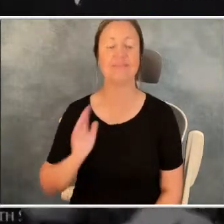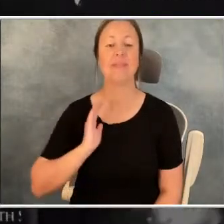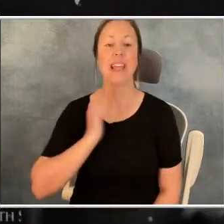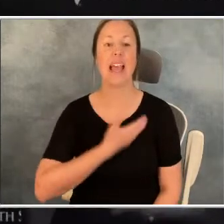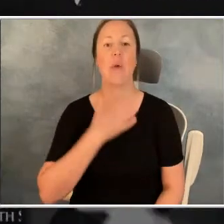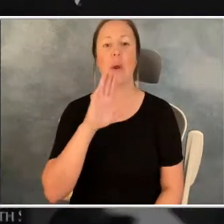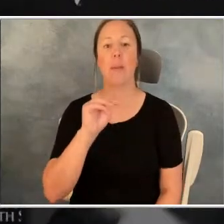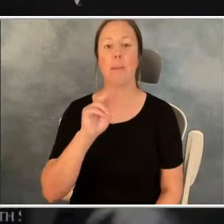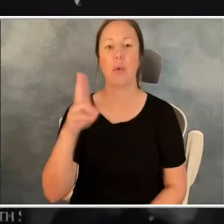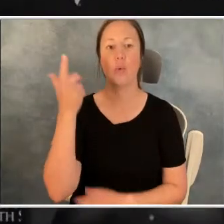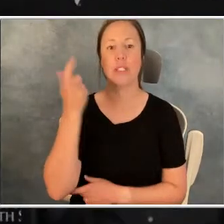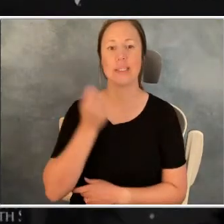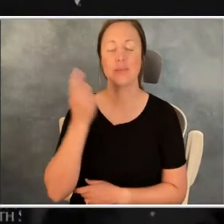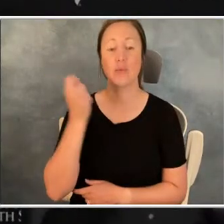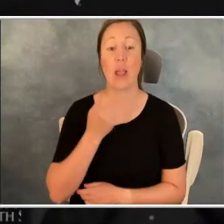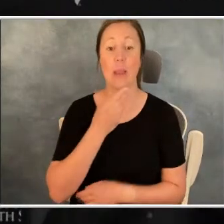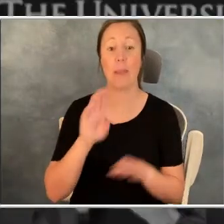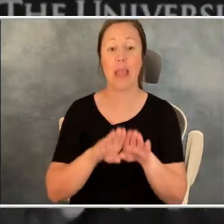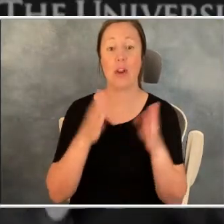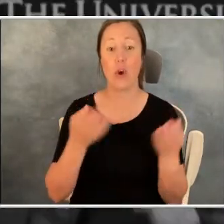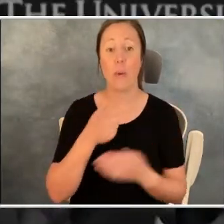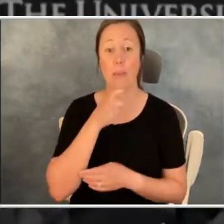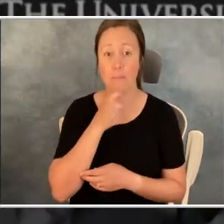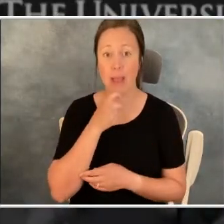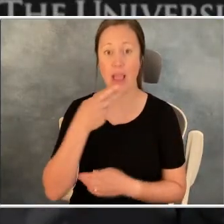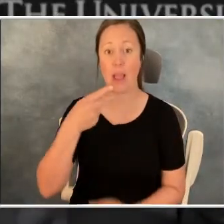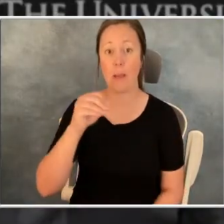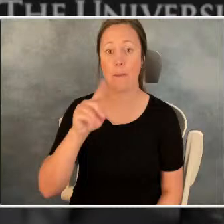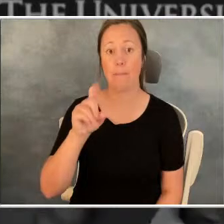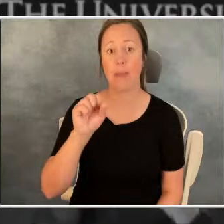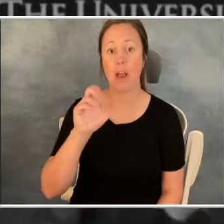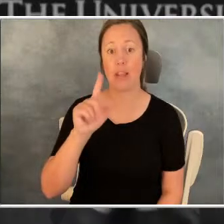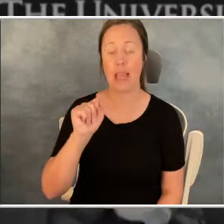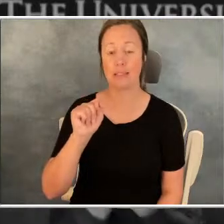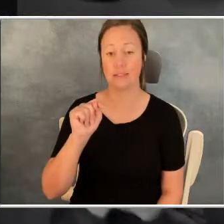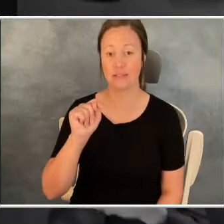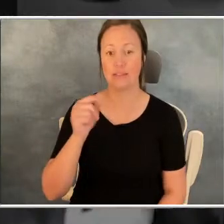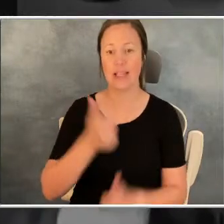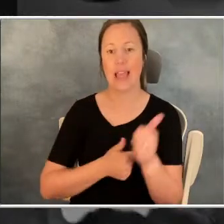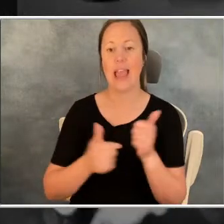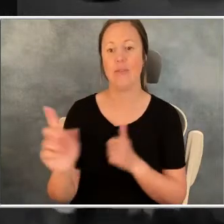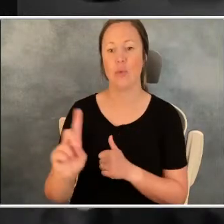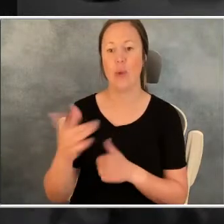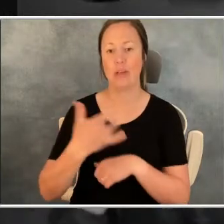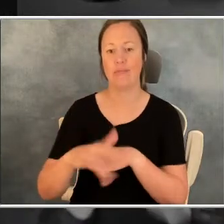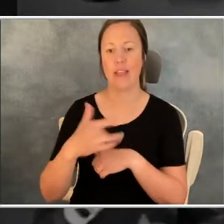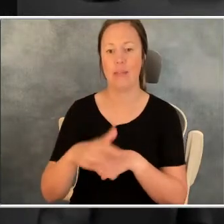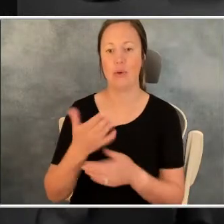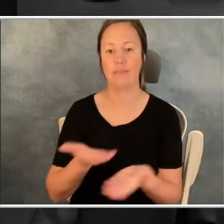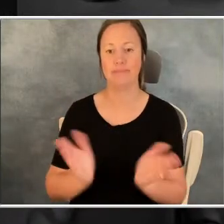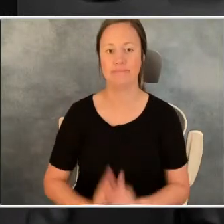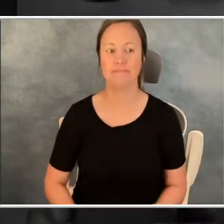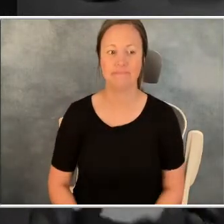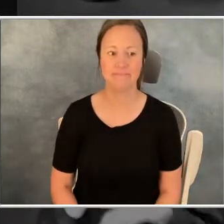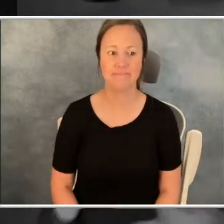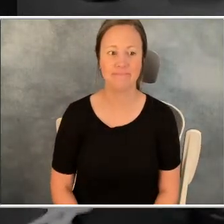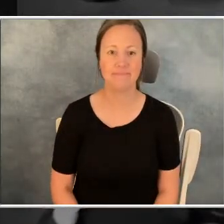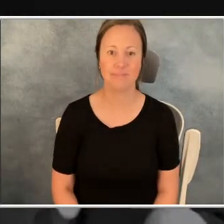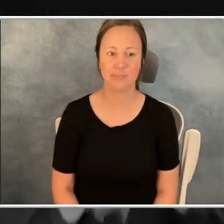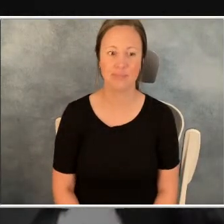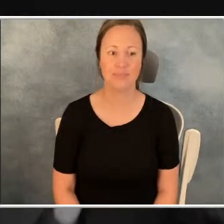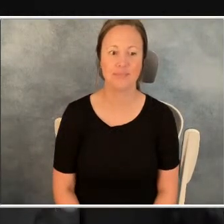and Open Mics with Dr. Stites podcast. Now everywhere podcasts are available.